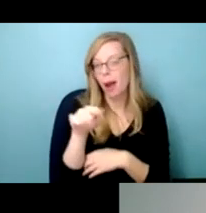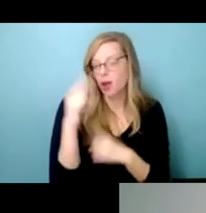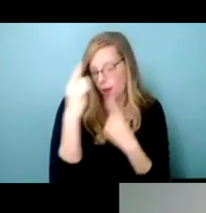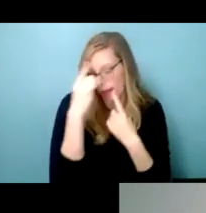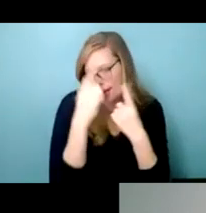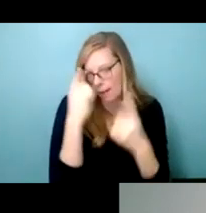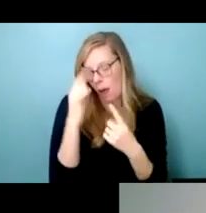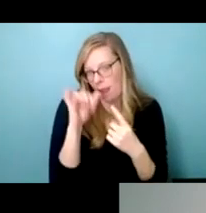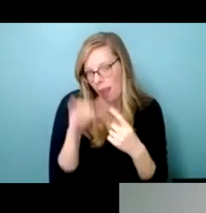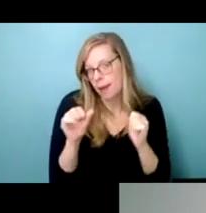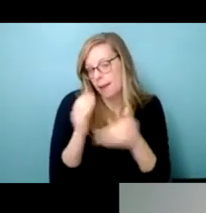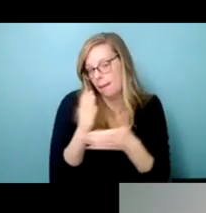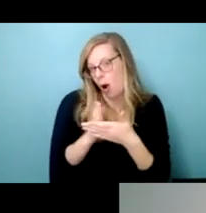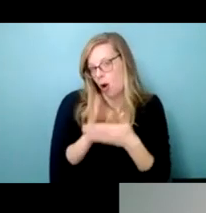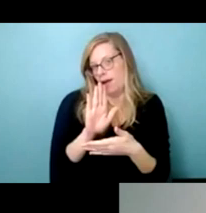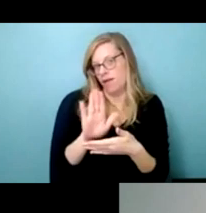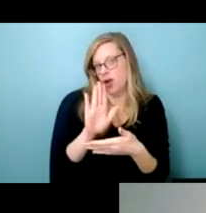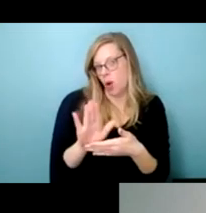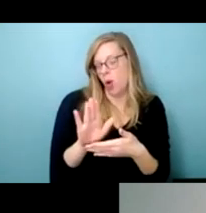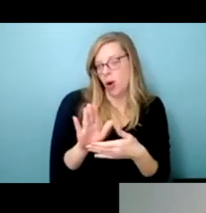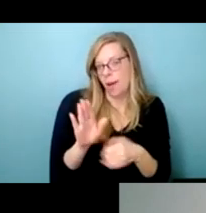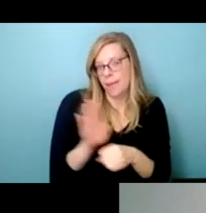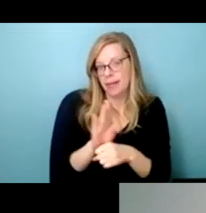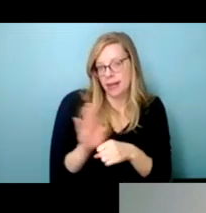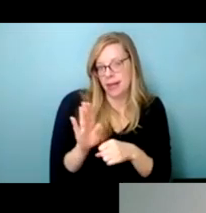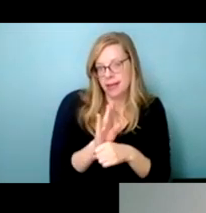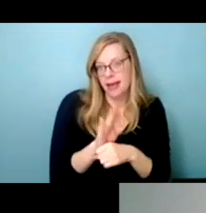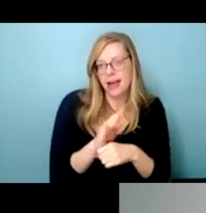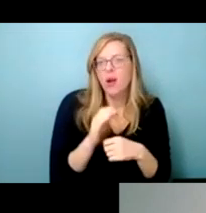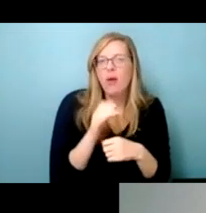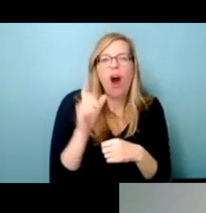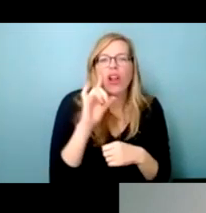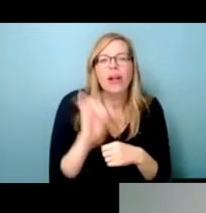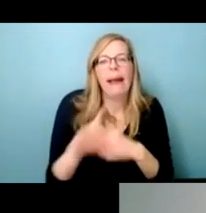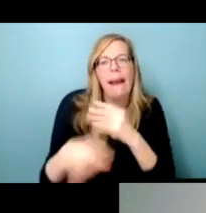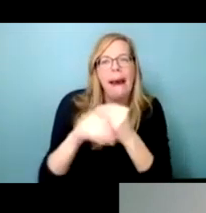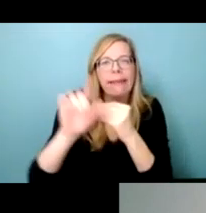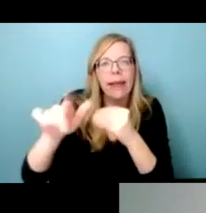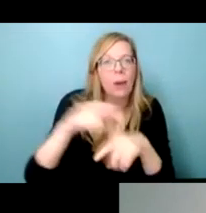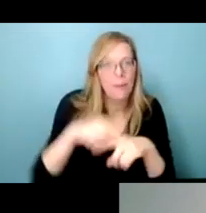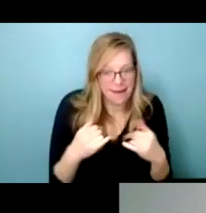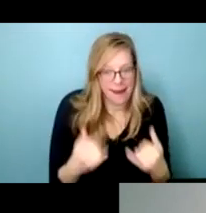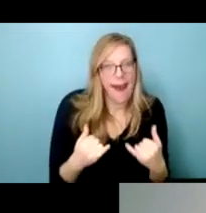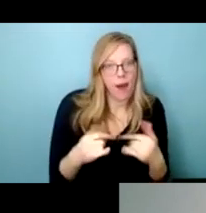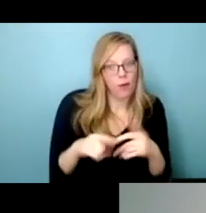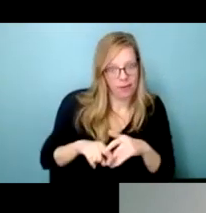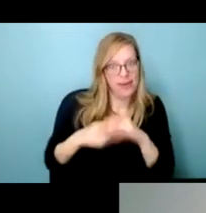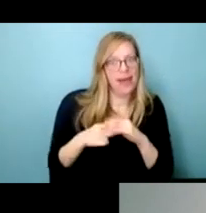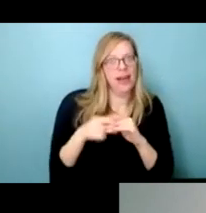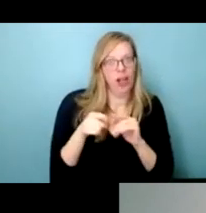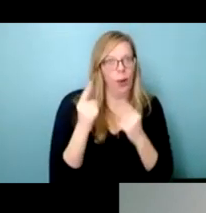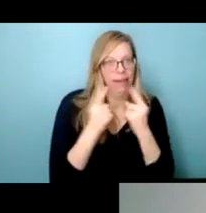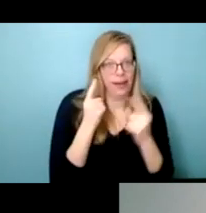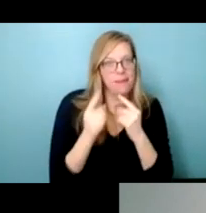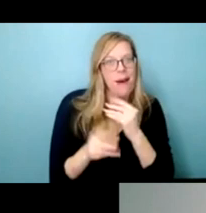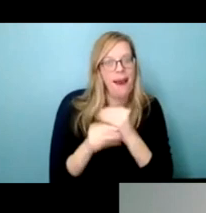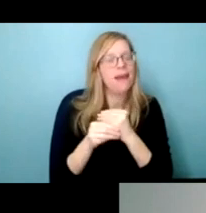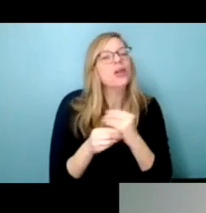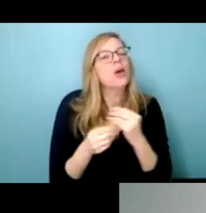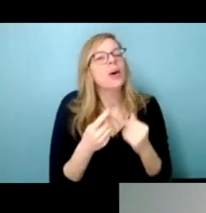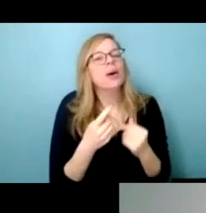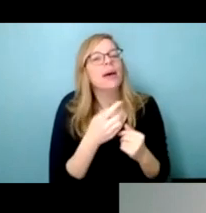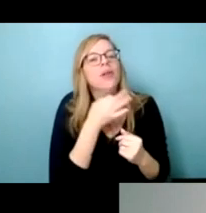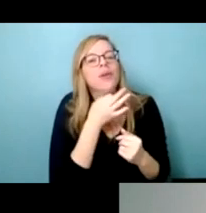your operations right from day one. It's not something that you're figuring out afterwards. So tell us a little bit about the social enterprise that you're looking